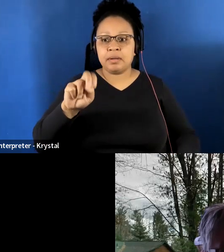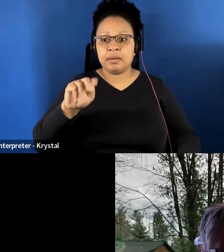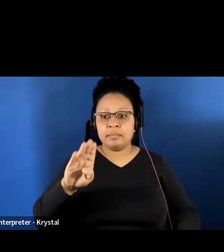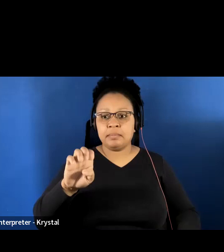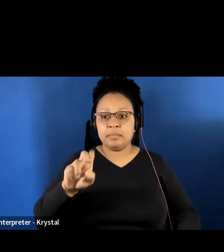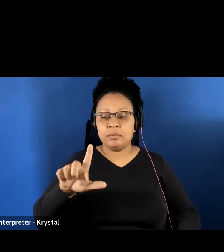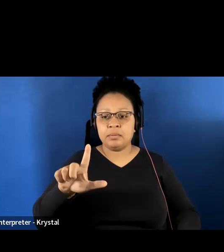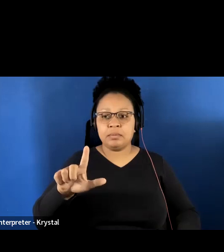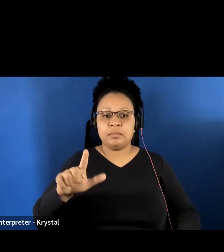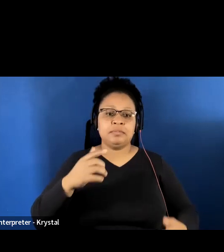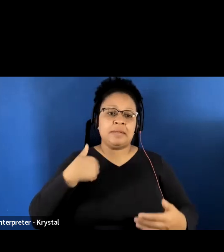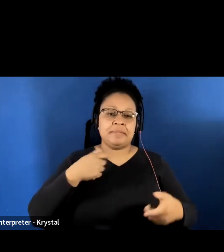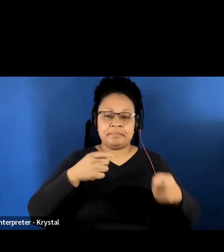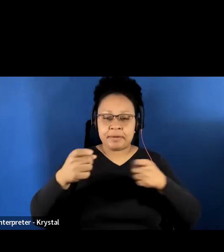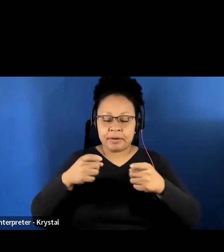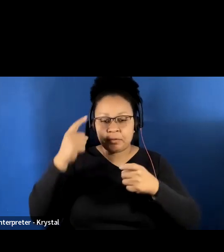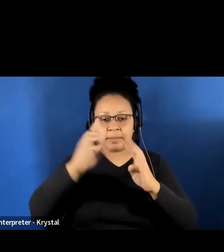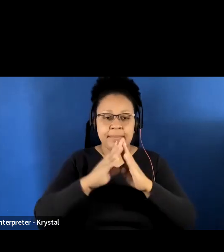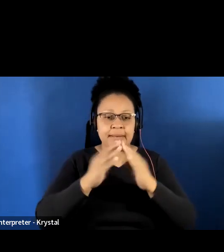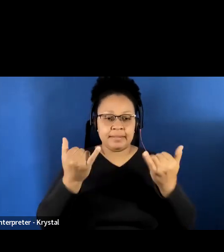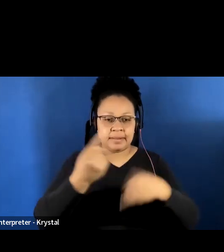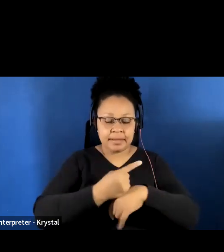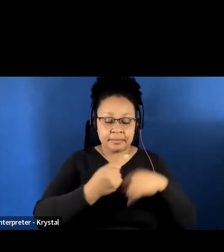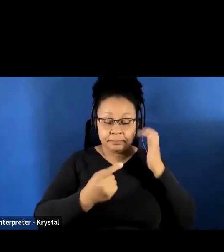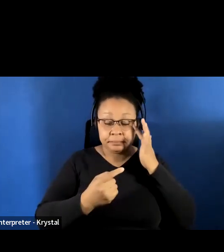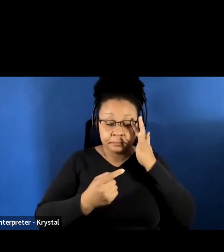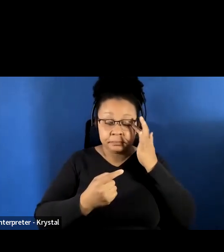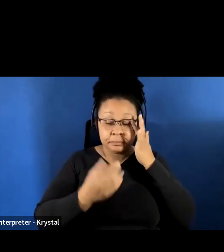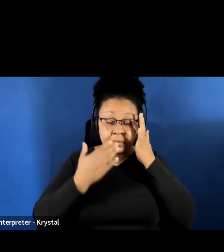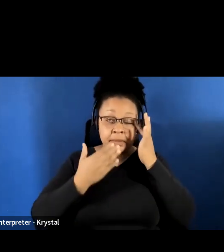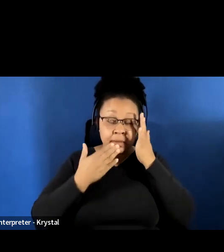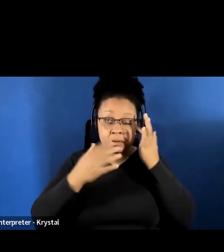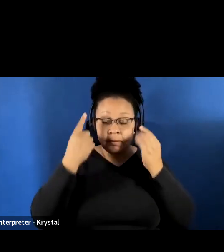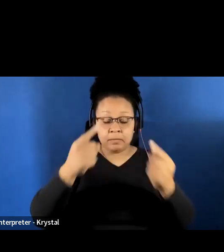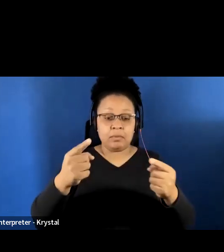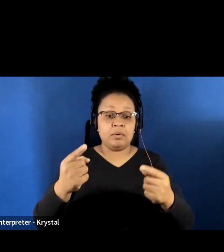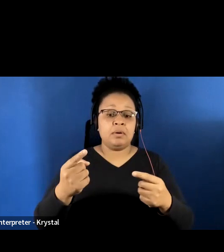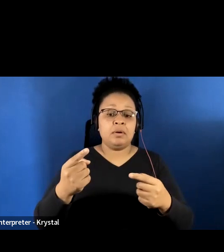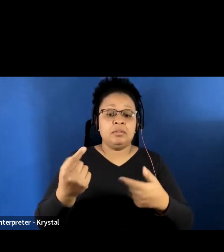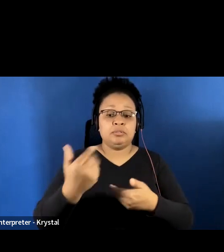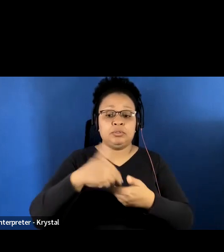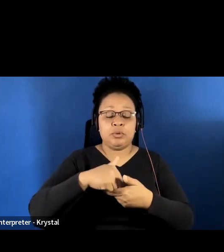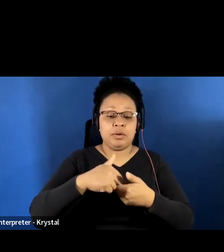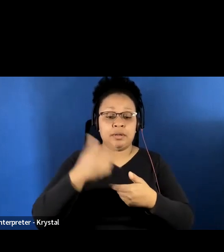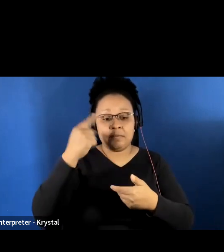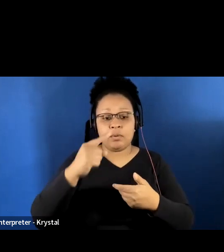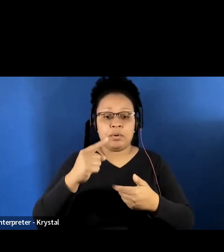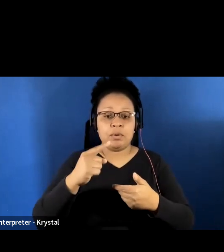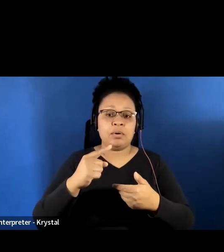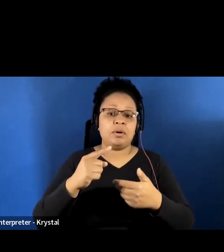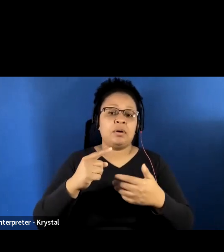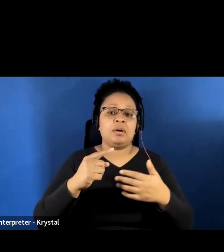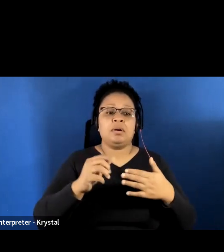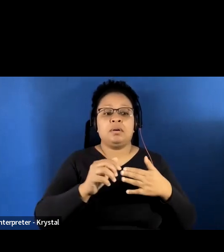today. Thank you for joining us for the support for CIL leadership, EDs, CEOs, program managers,